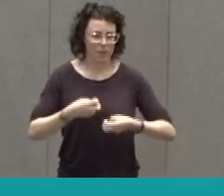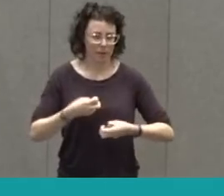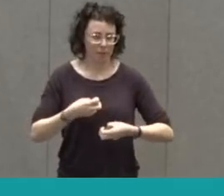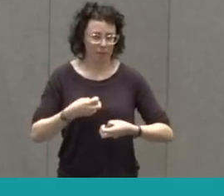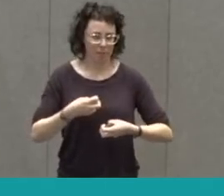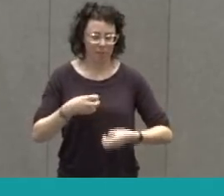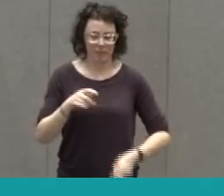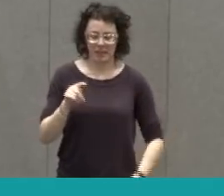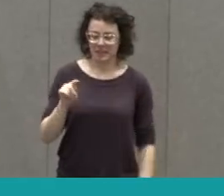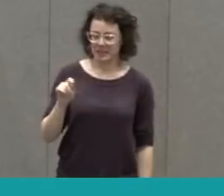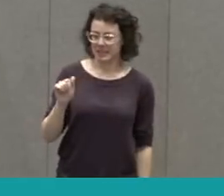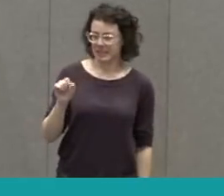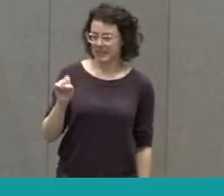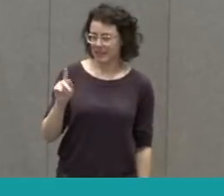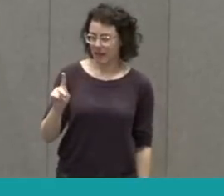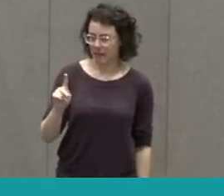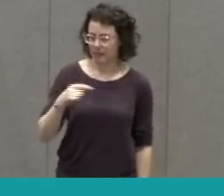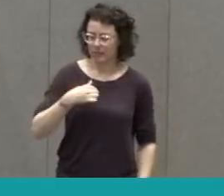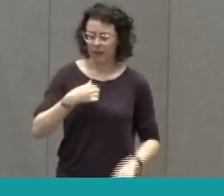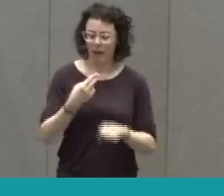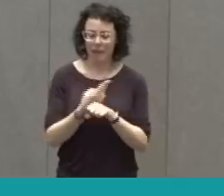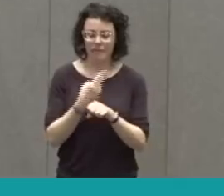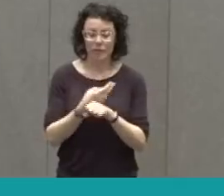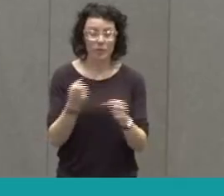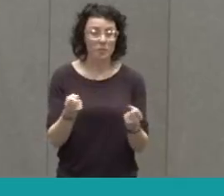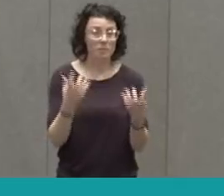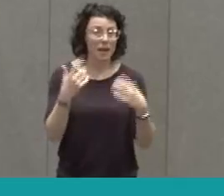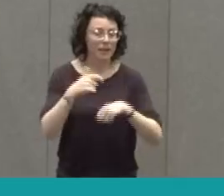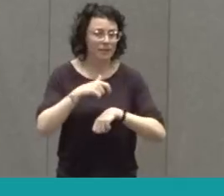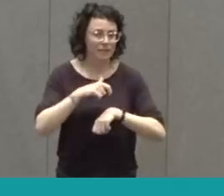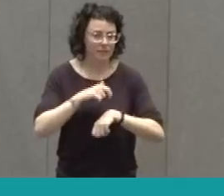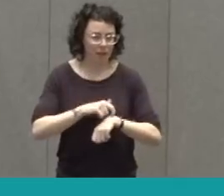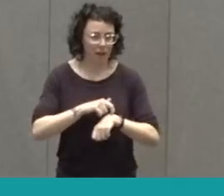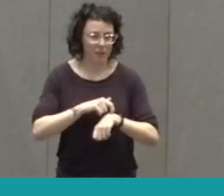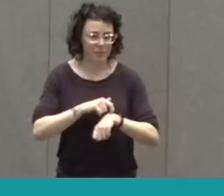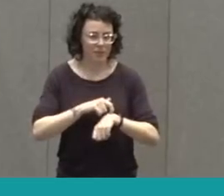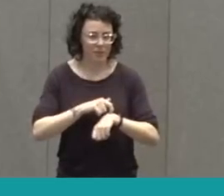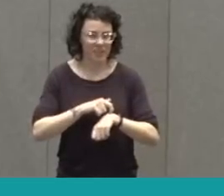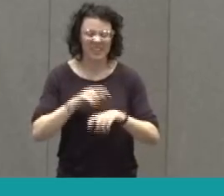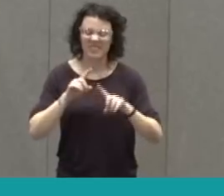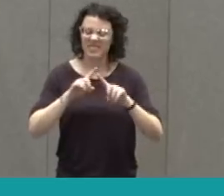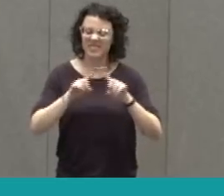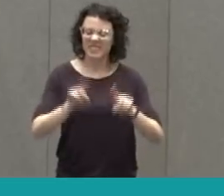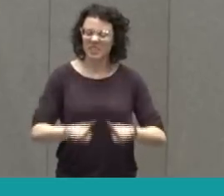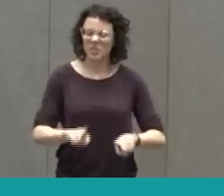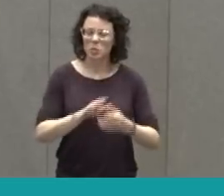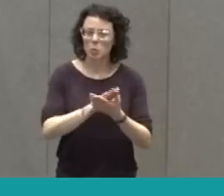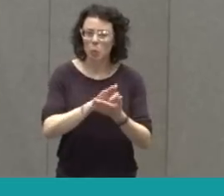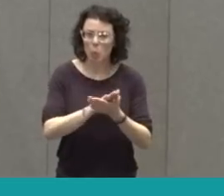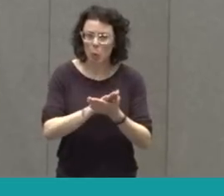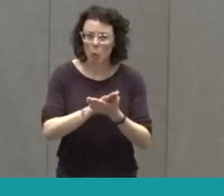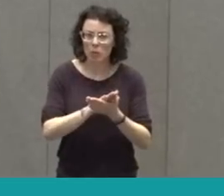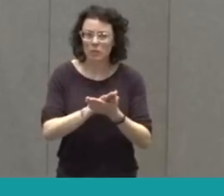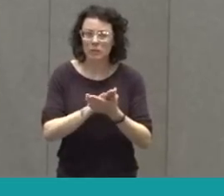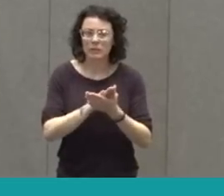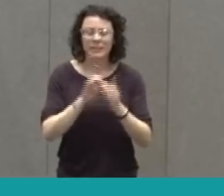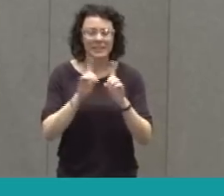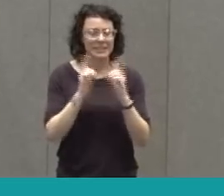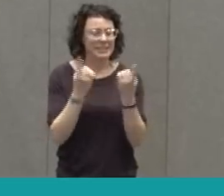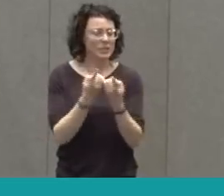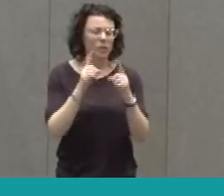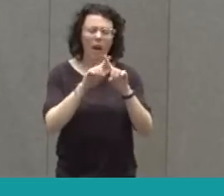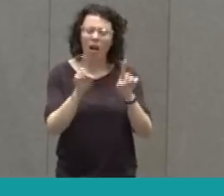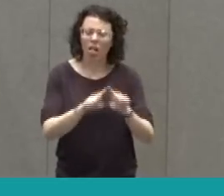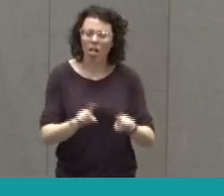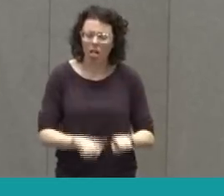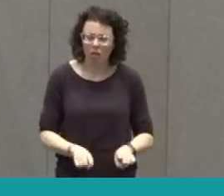I have used several times with different schools, different districts across New Mexico, and I'd like to see how